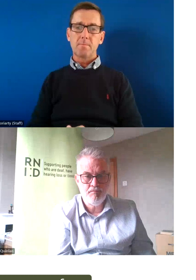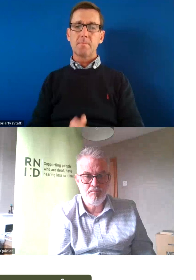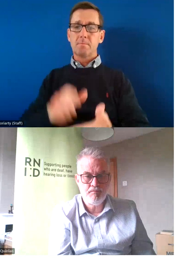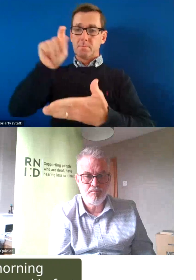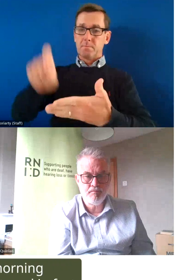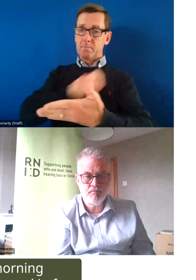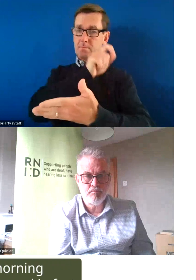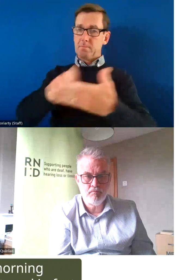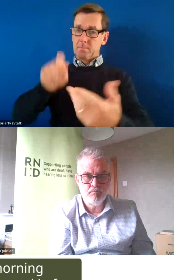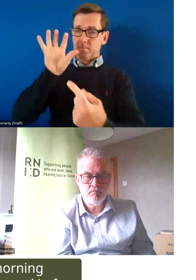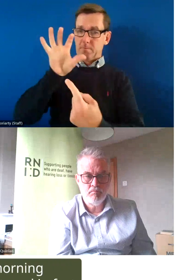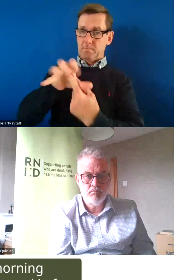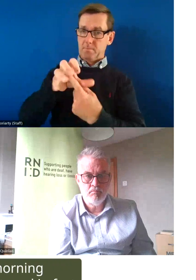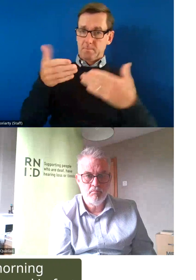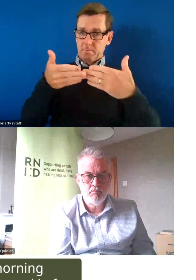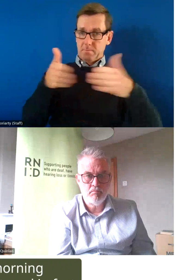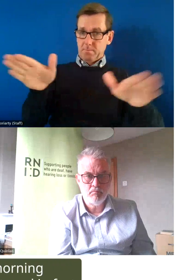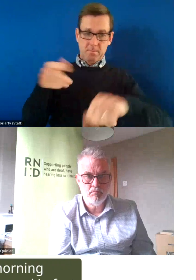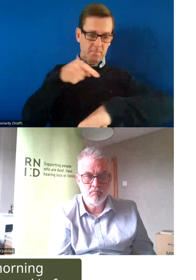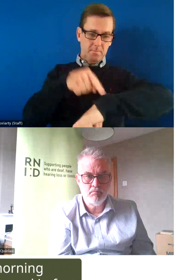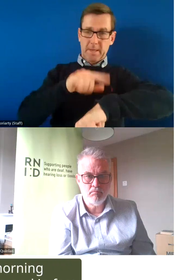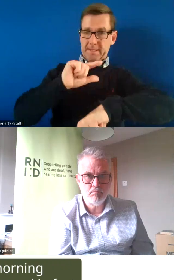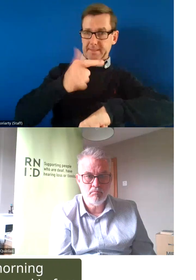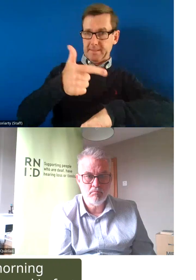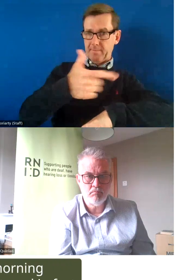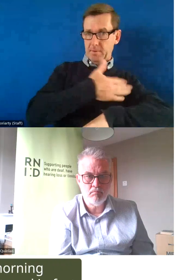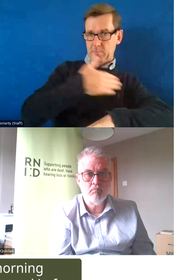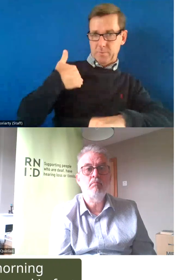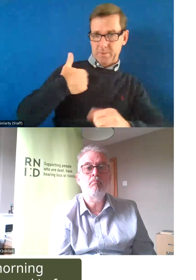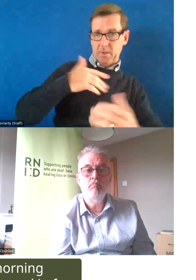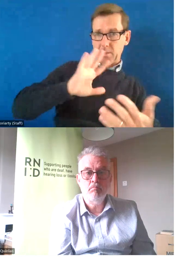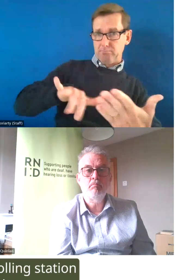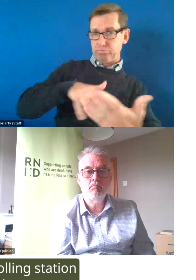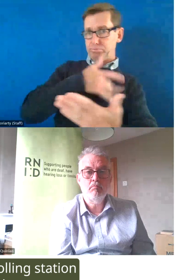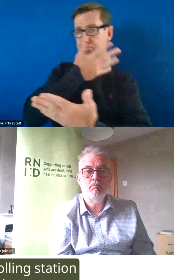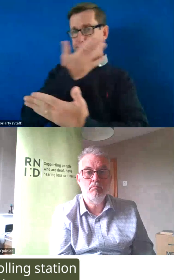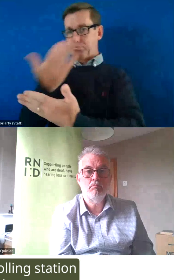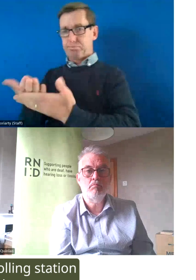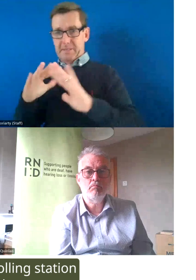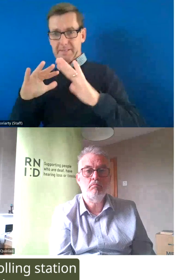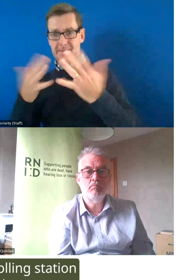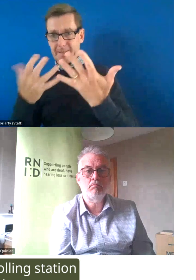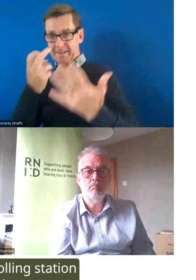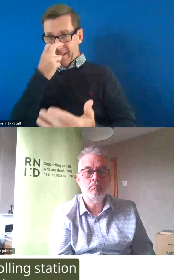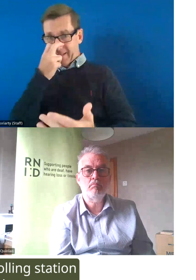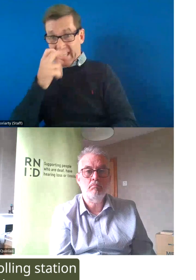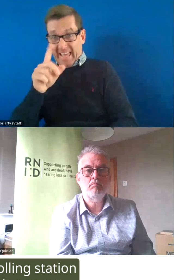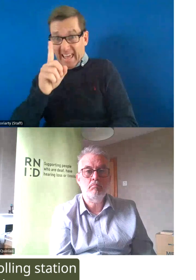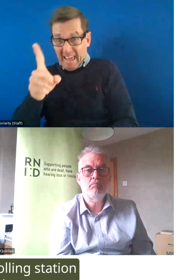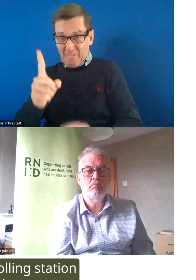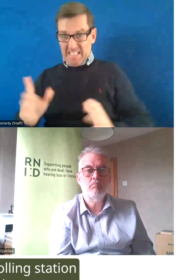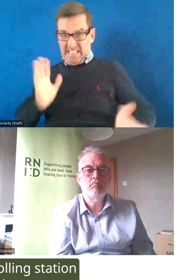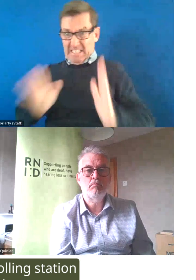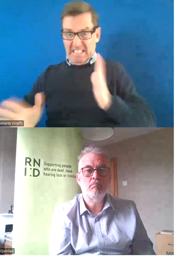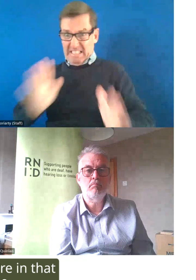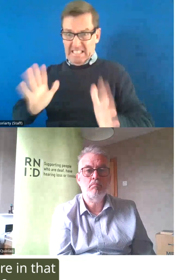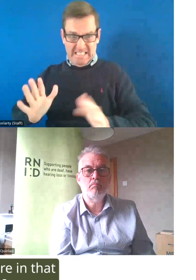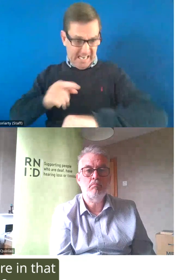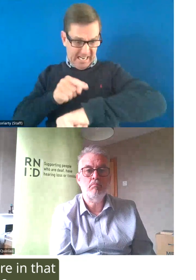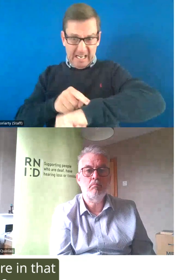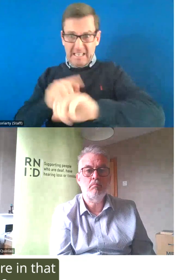are open from 7 o'clock in the morning until 10 p.m. at night. And in fact, if you get to the polling station late on and there's a